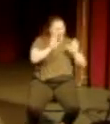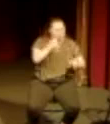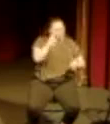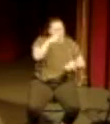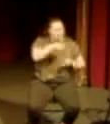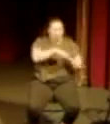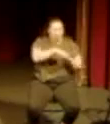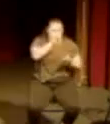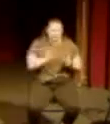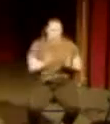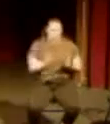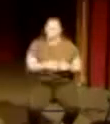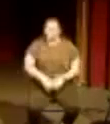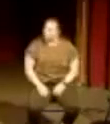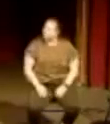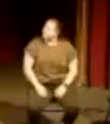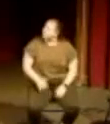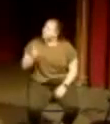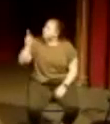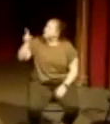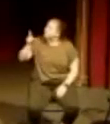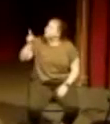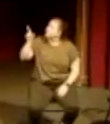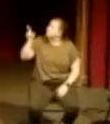students. And then right across Meadow